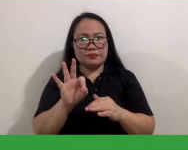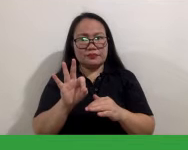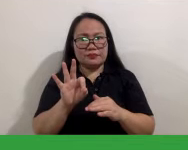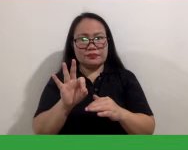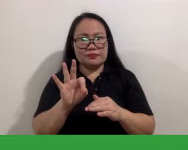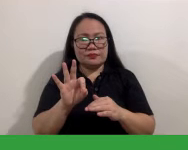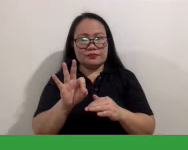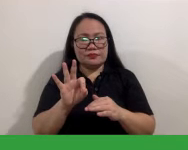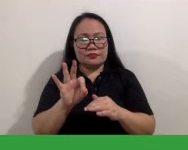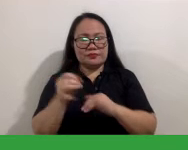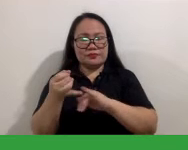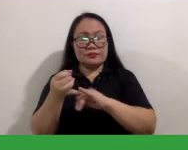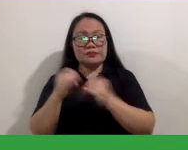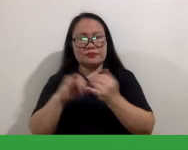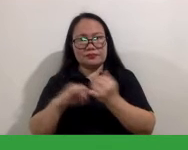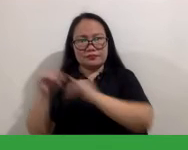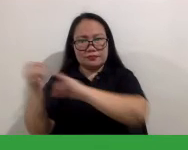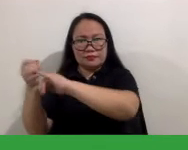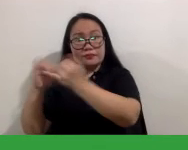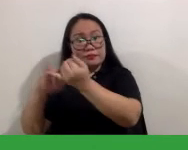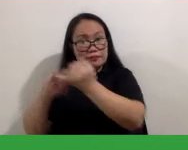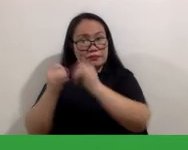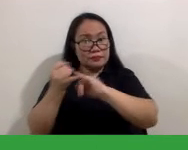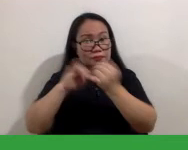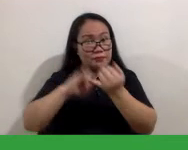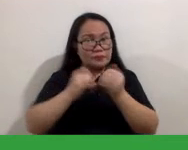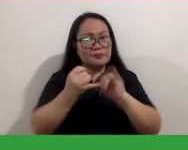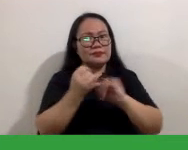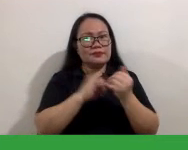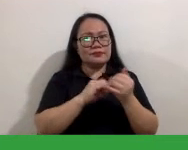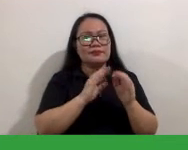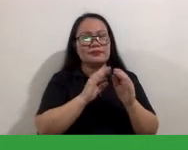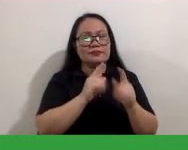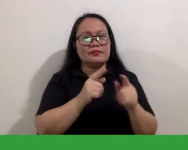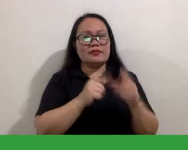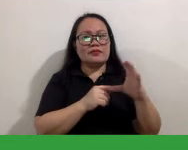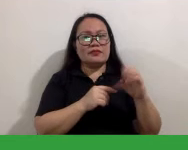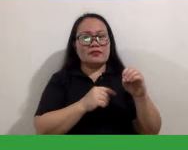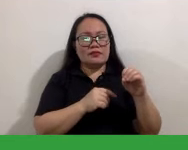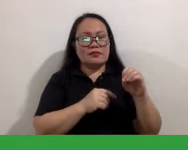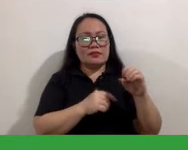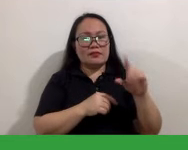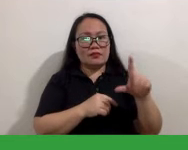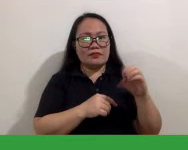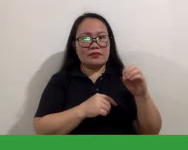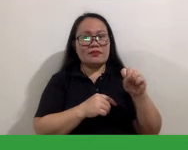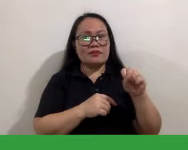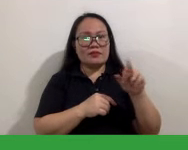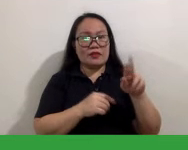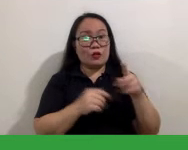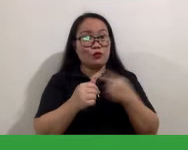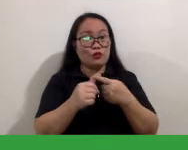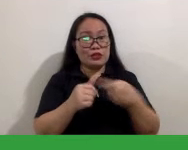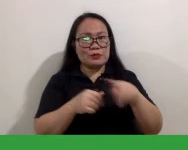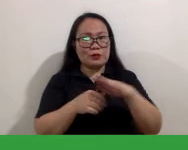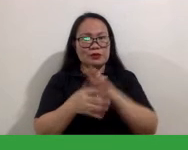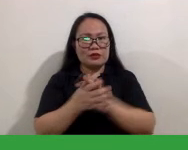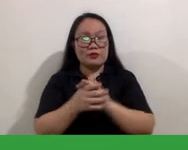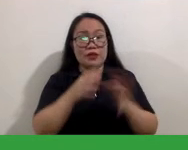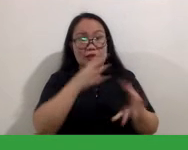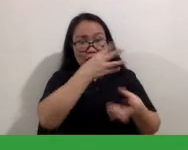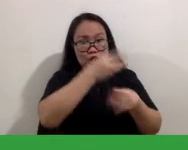integer. The sum is also an integer. Ano to? That is closure property